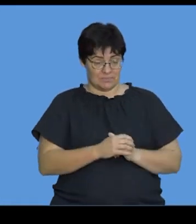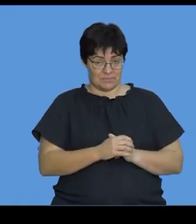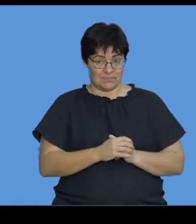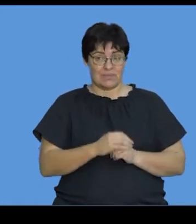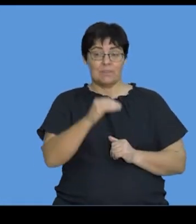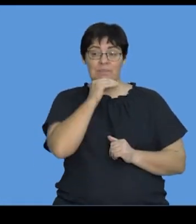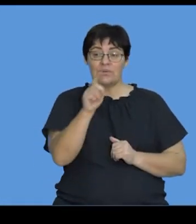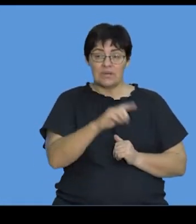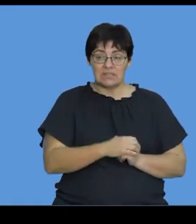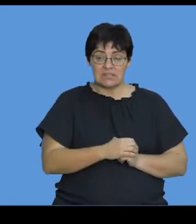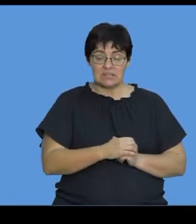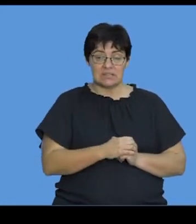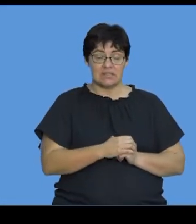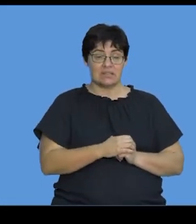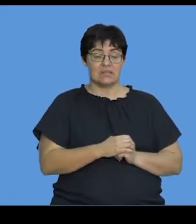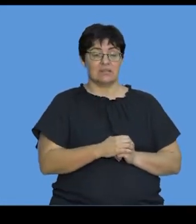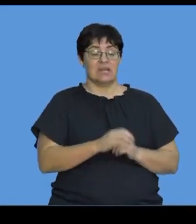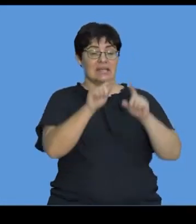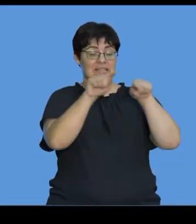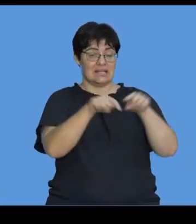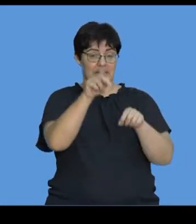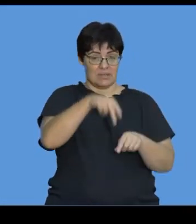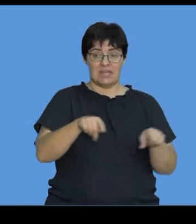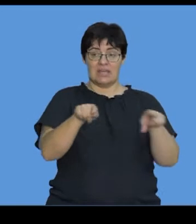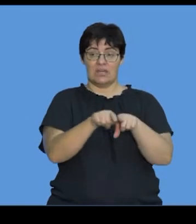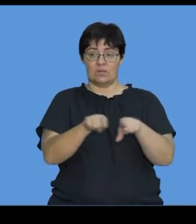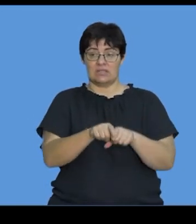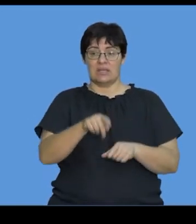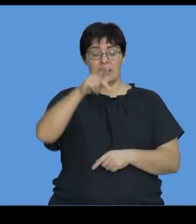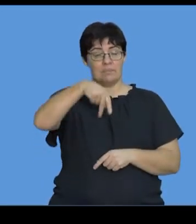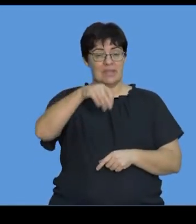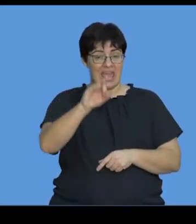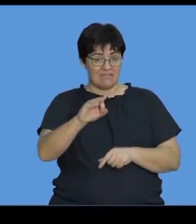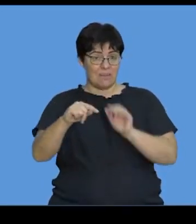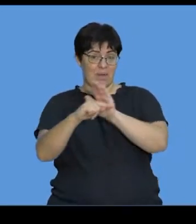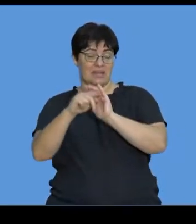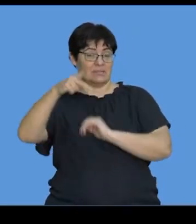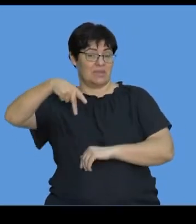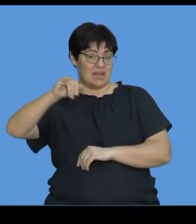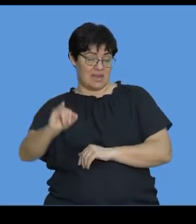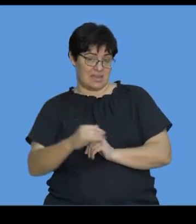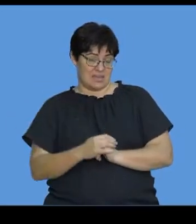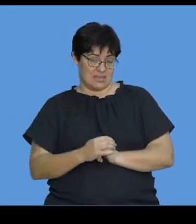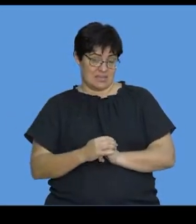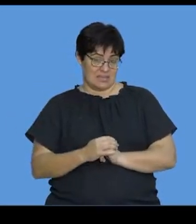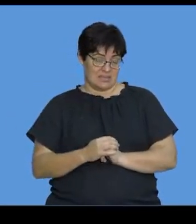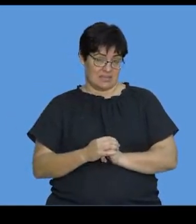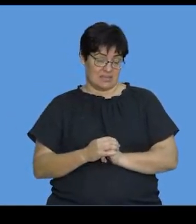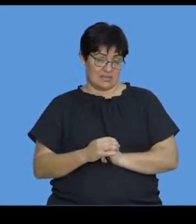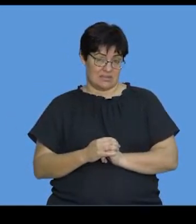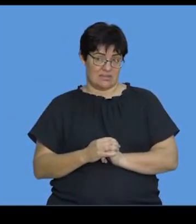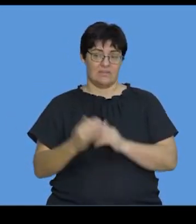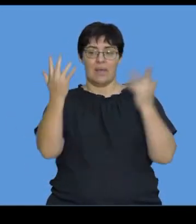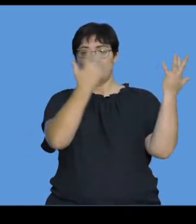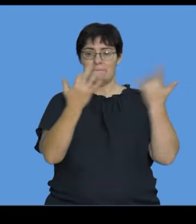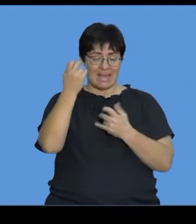in momentum means that it's PF minus PI. Now, if we go through